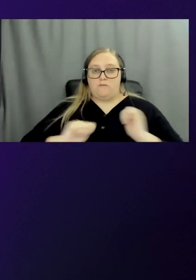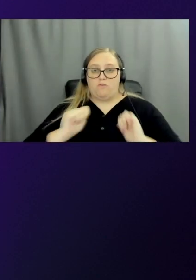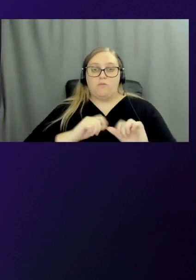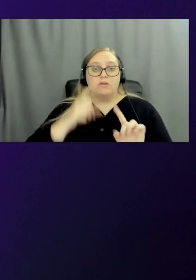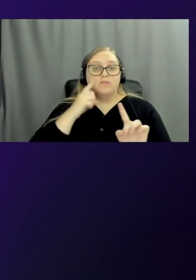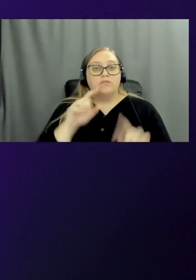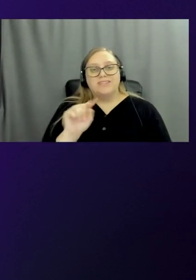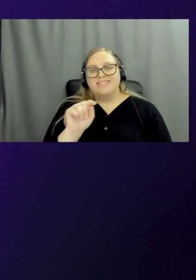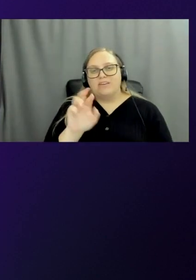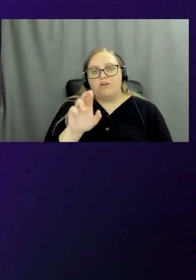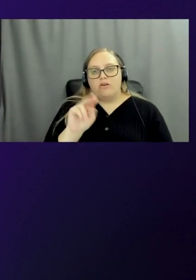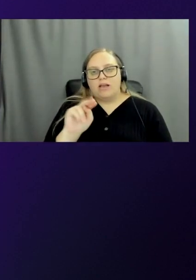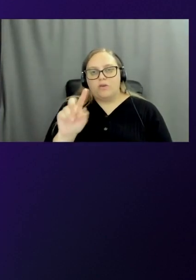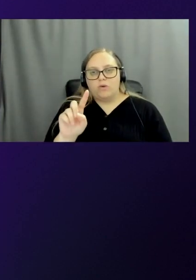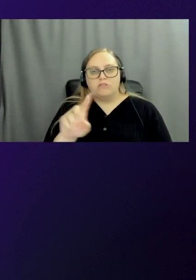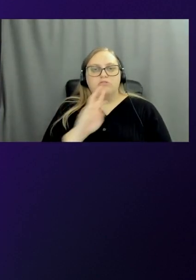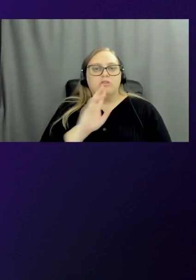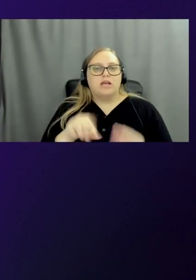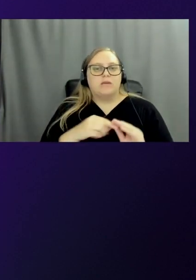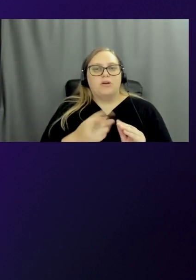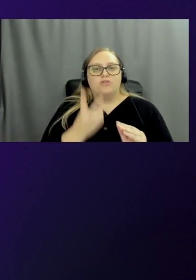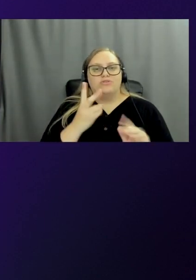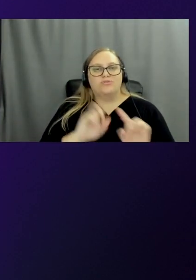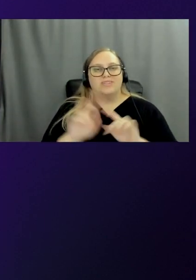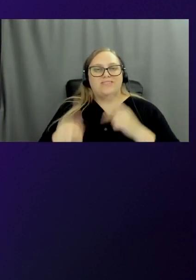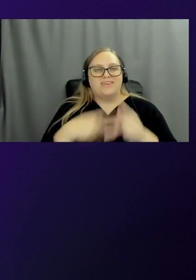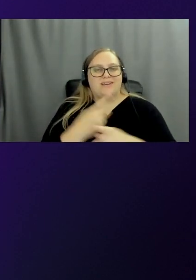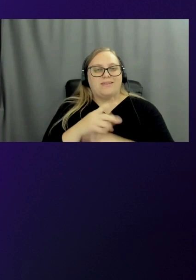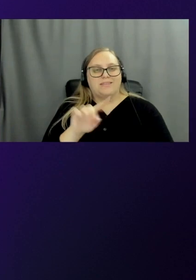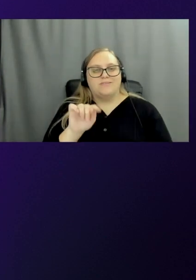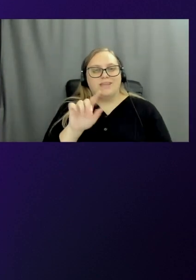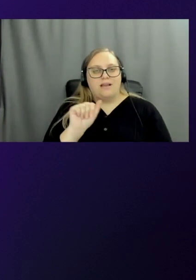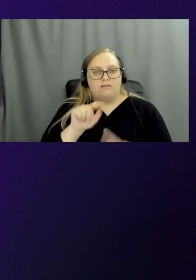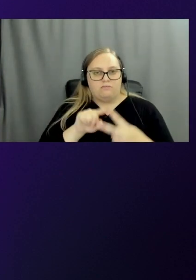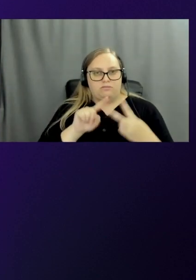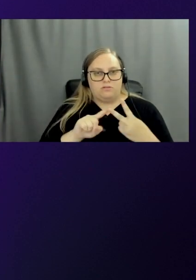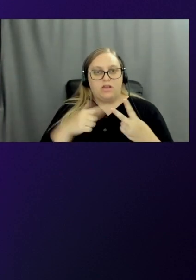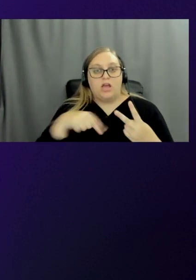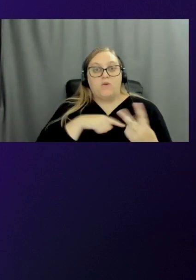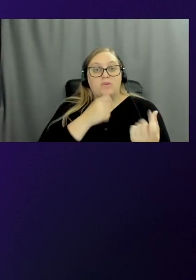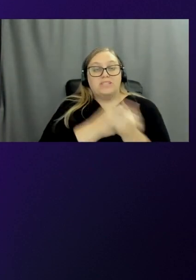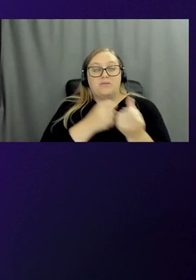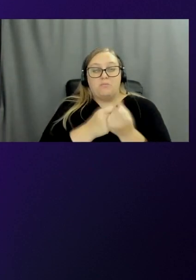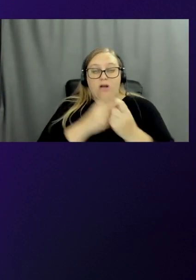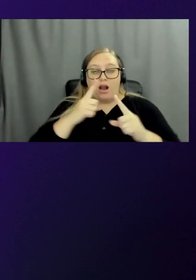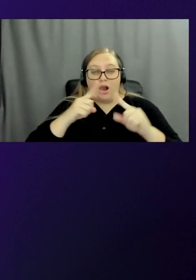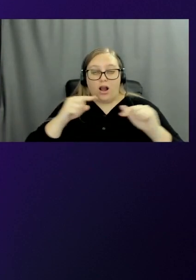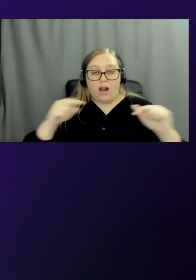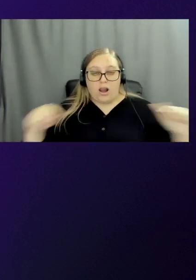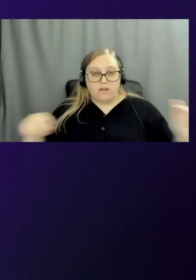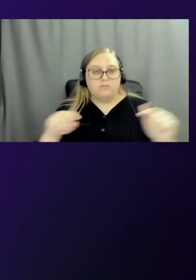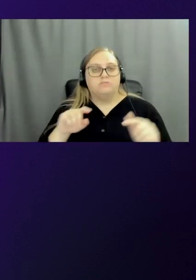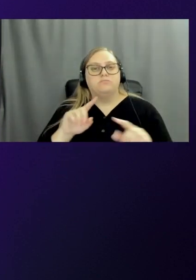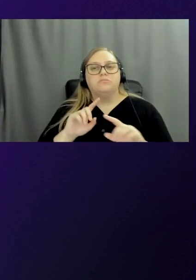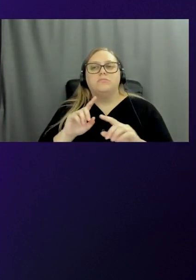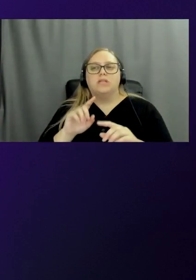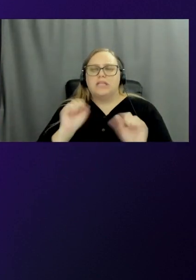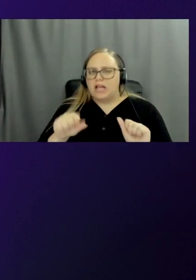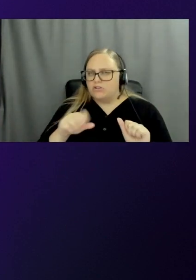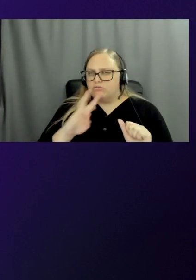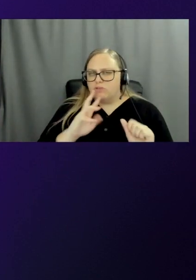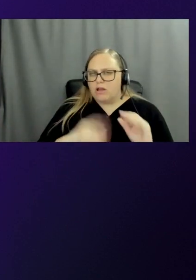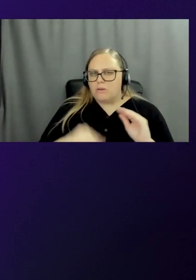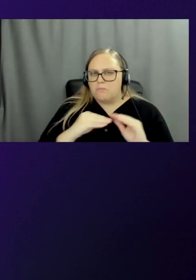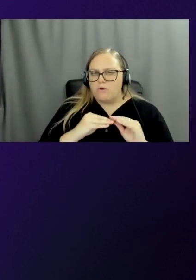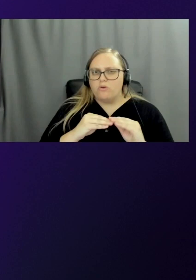you talked about it in terms of 2 different data types, and you also said that we support a wide range of data types. Can you talk a little bit about what are